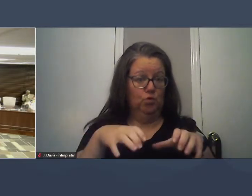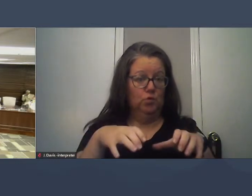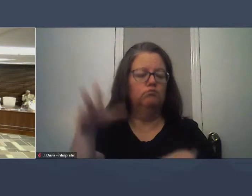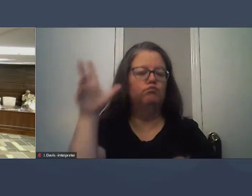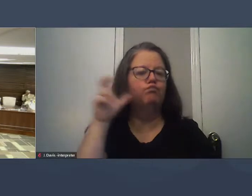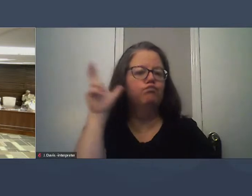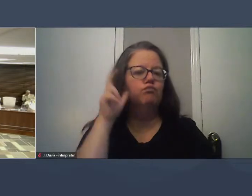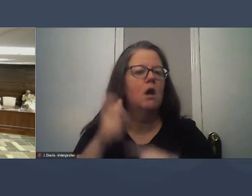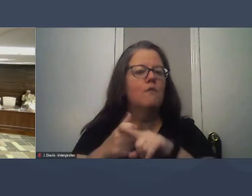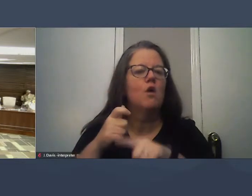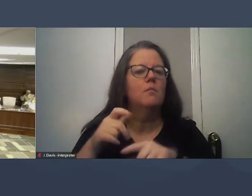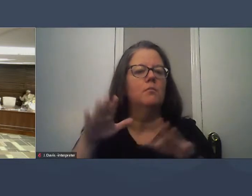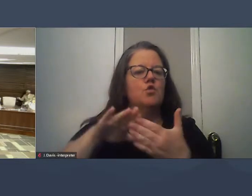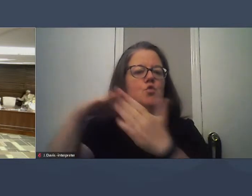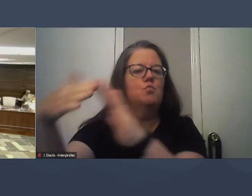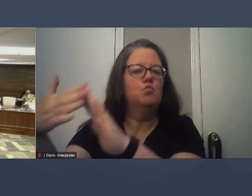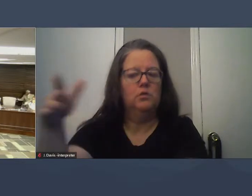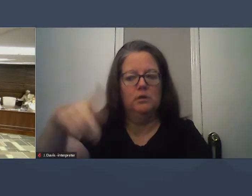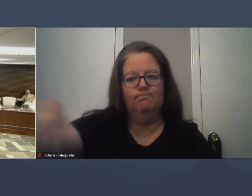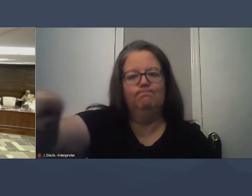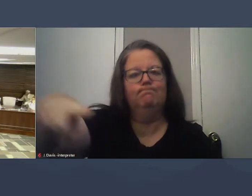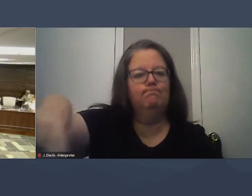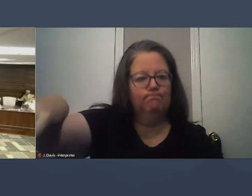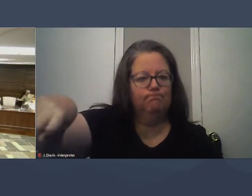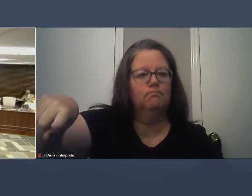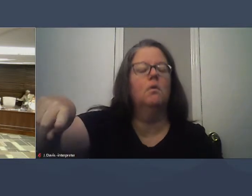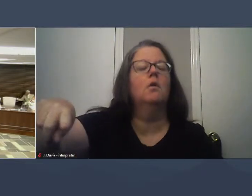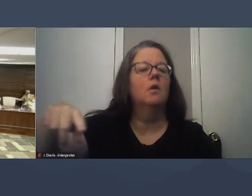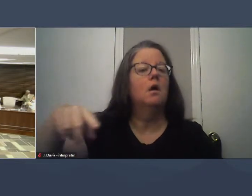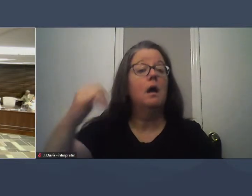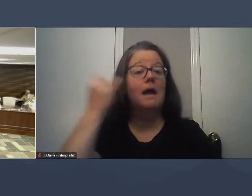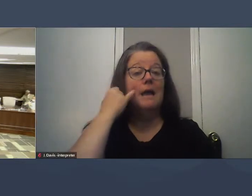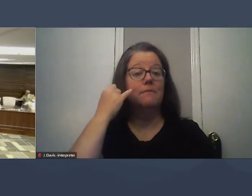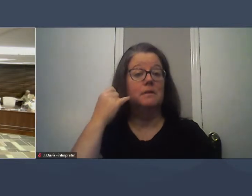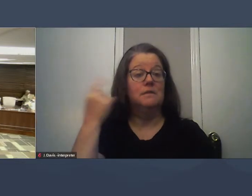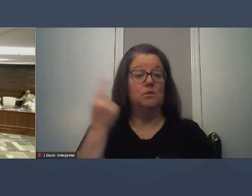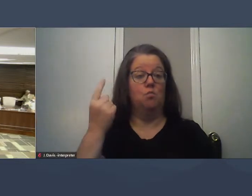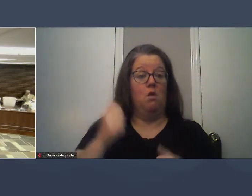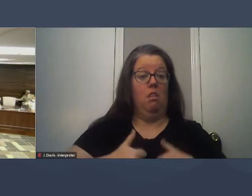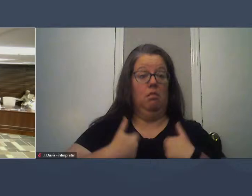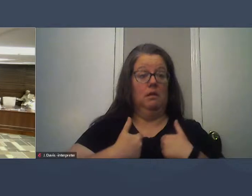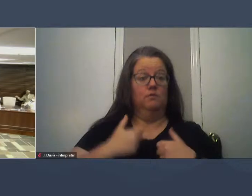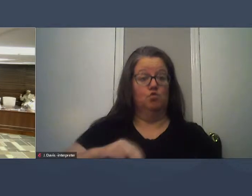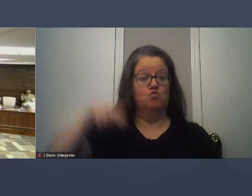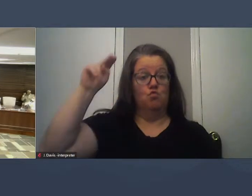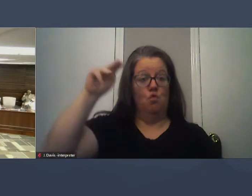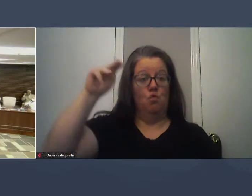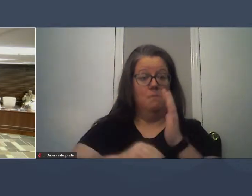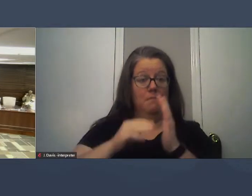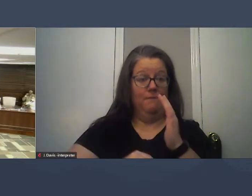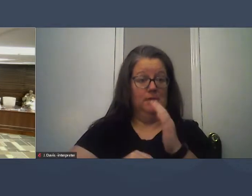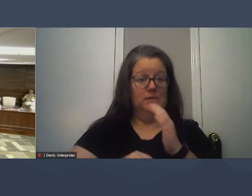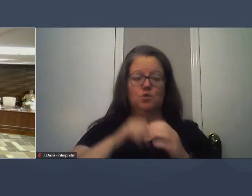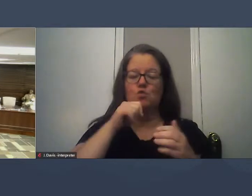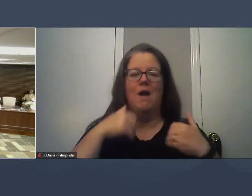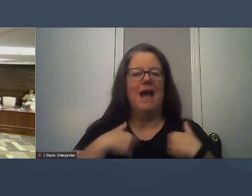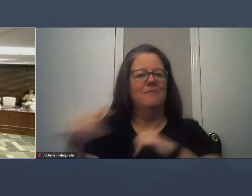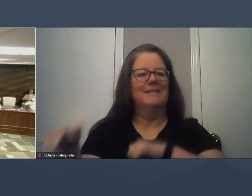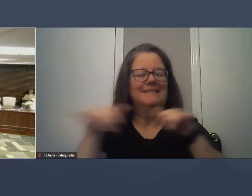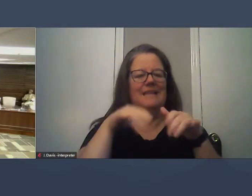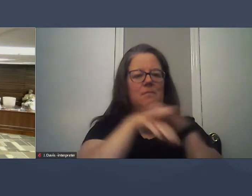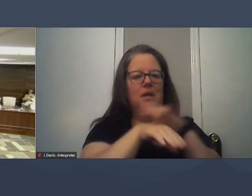community, from the standpoint, if somebody lives in North Memphis, they just don't have the same availability